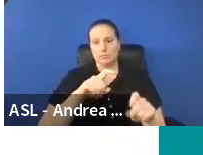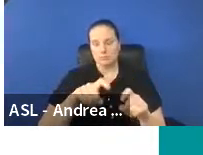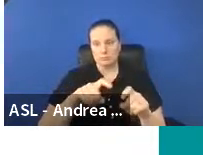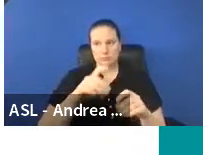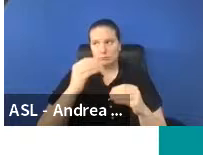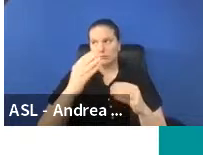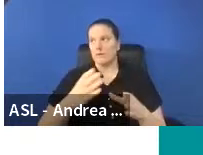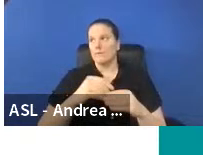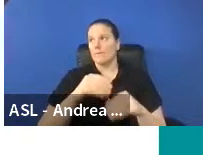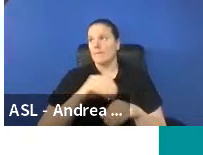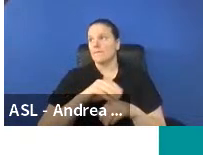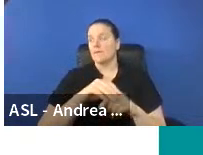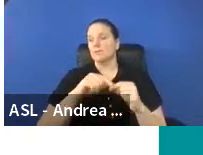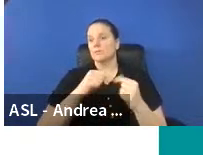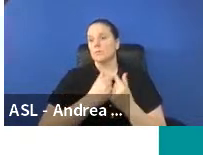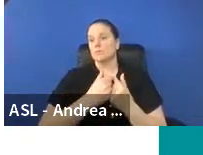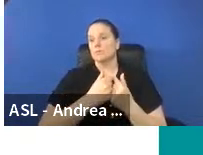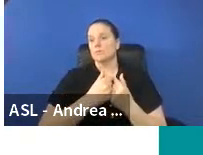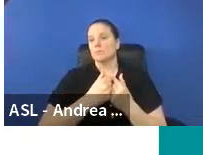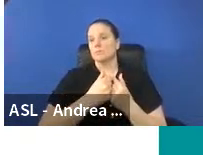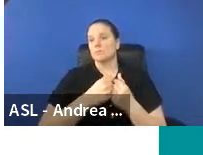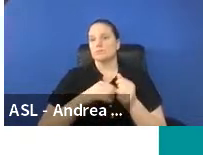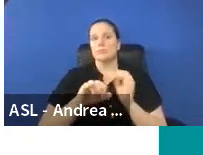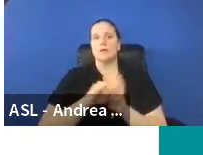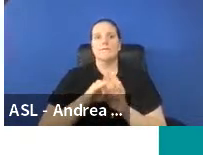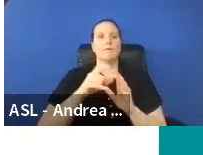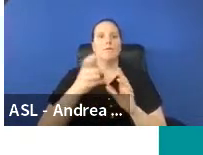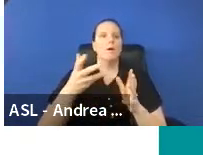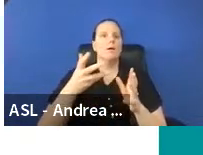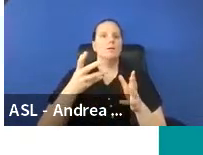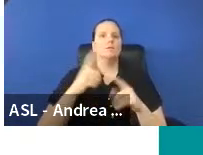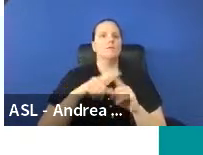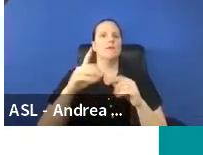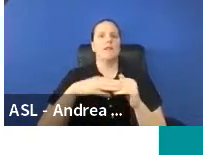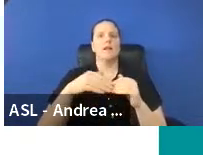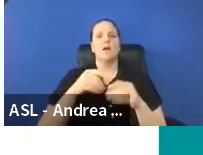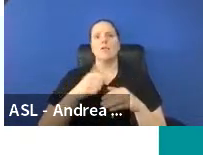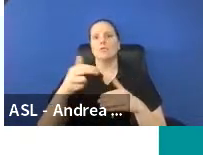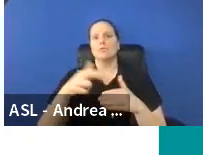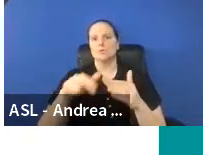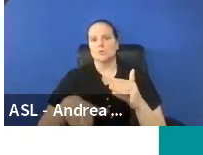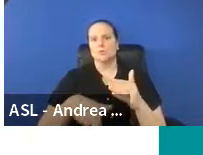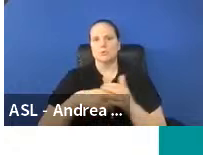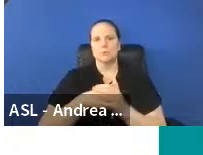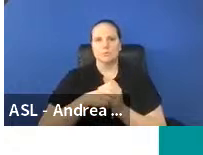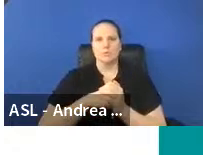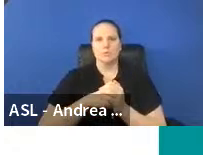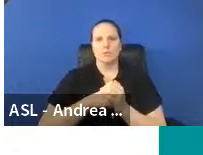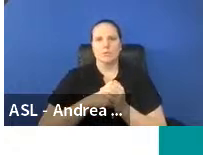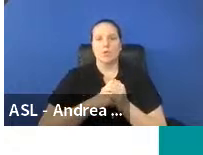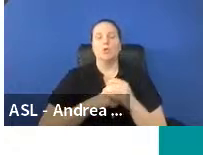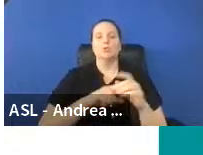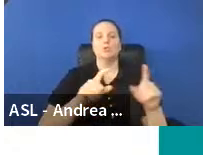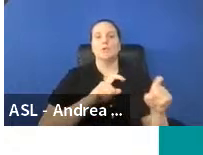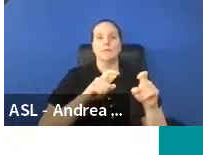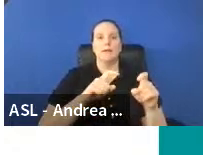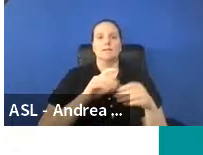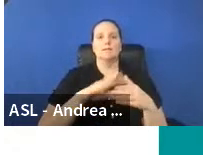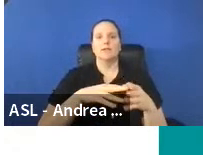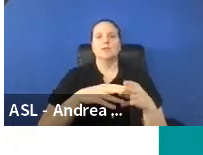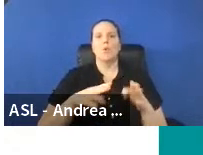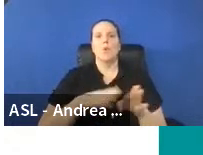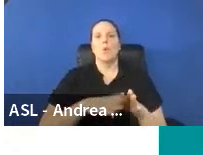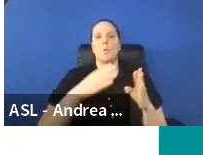groups and identify any data points that differed from the overall results. The survey was originally scheduled to be